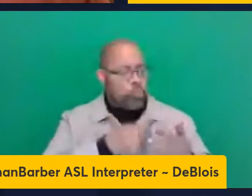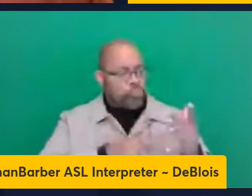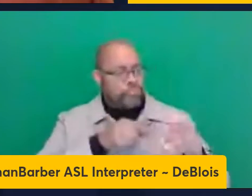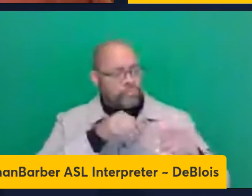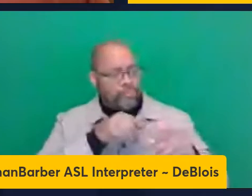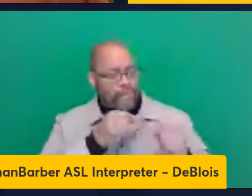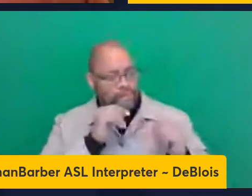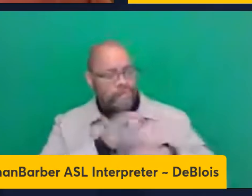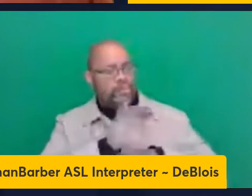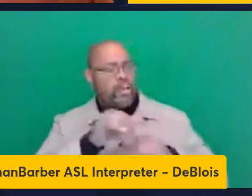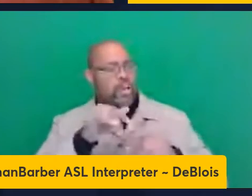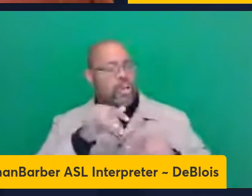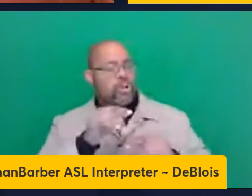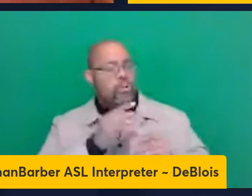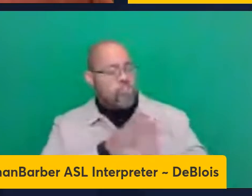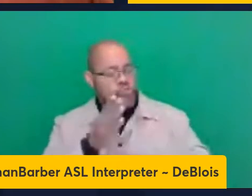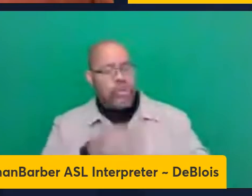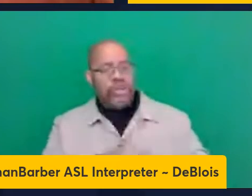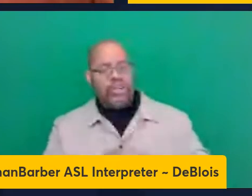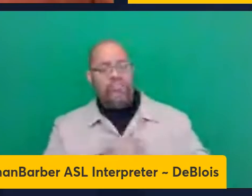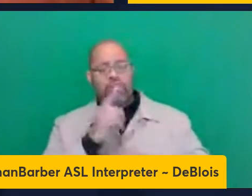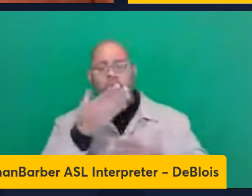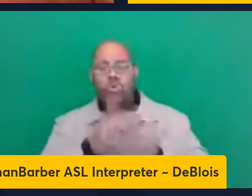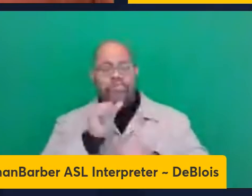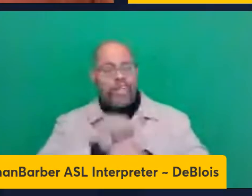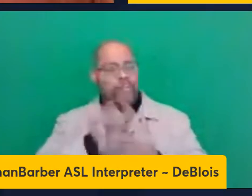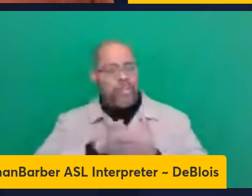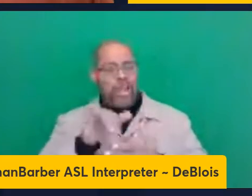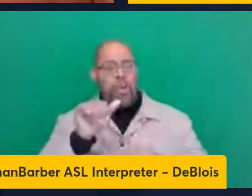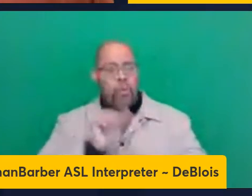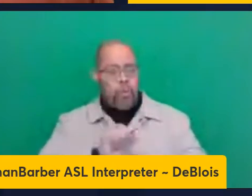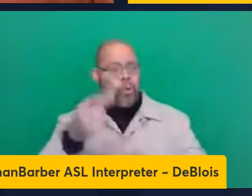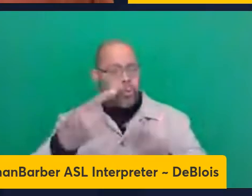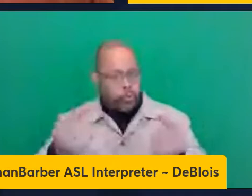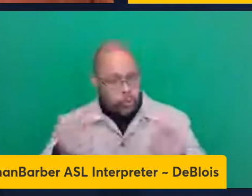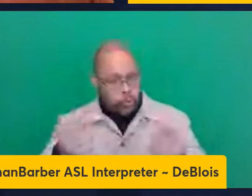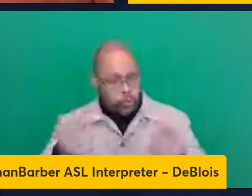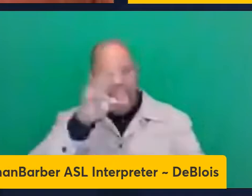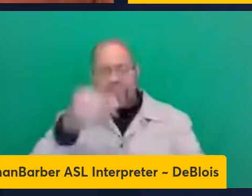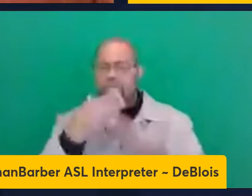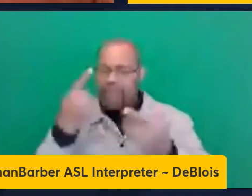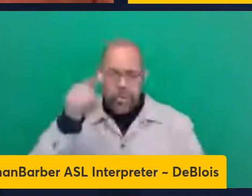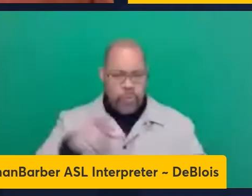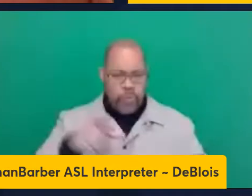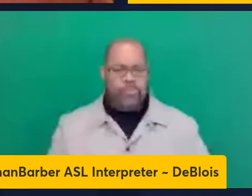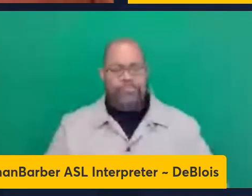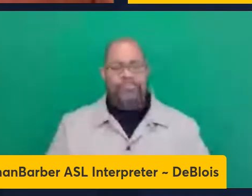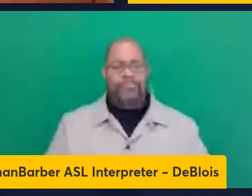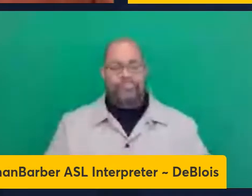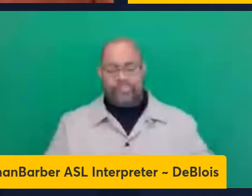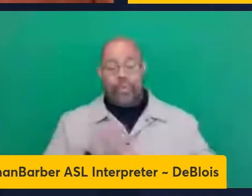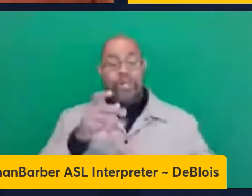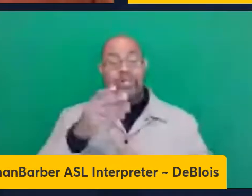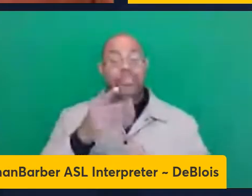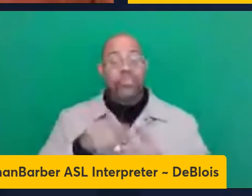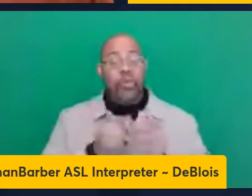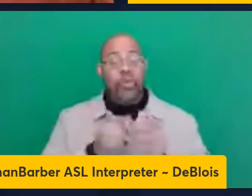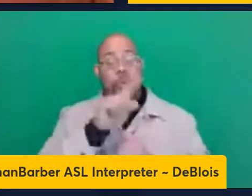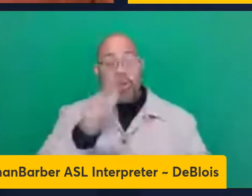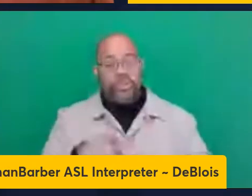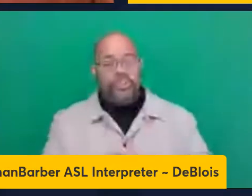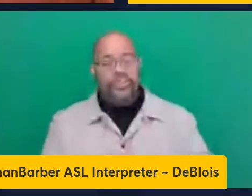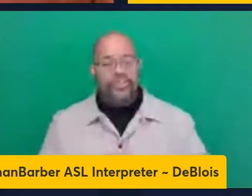So that's really a testament of really the great job that Workbig is doing. So really thank you to you. Okay, so I'm going to start with the